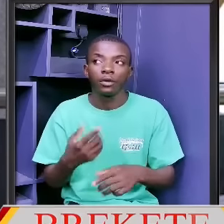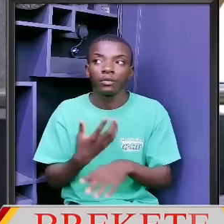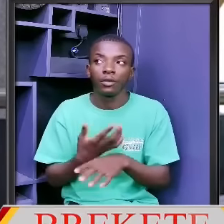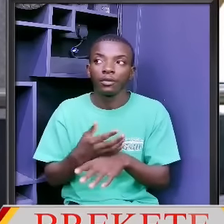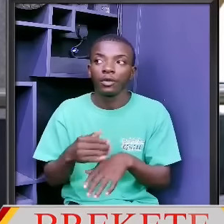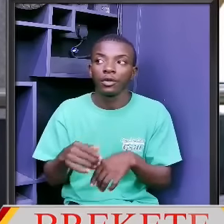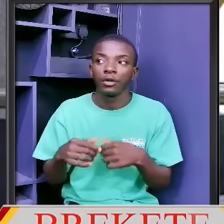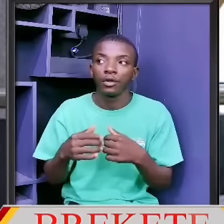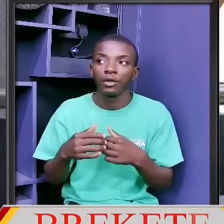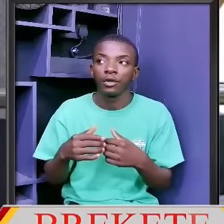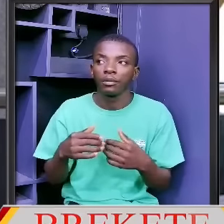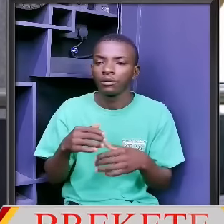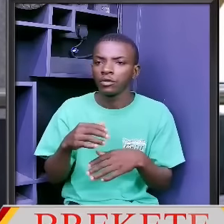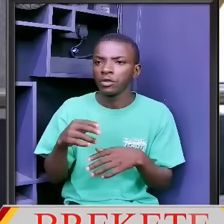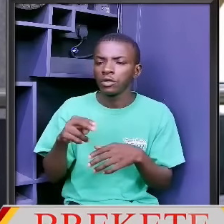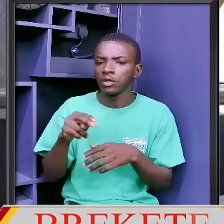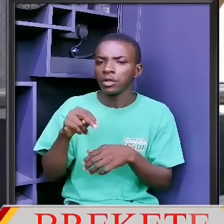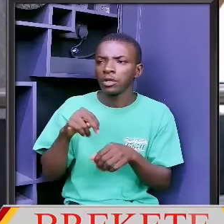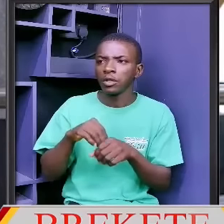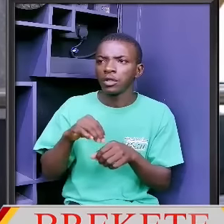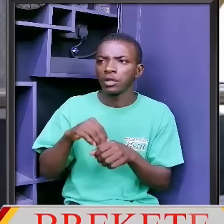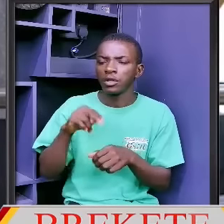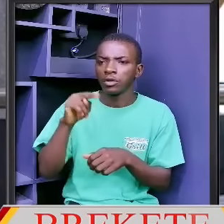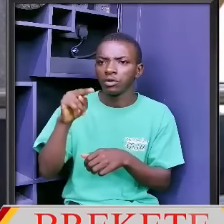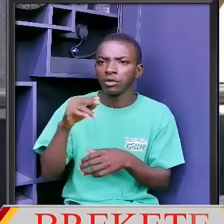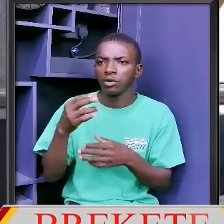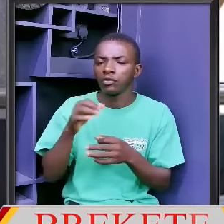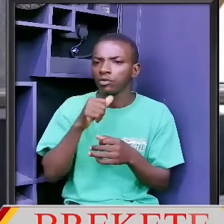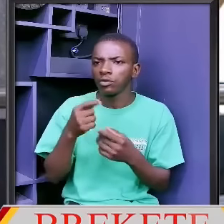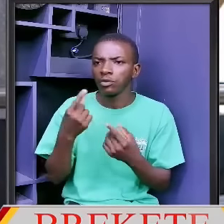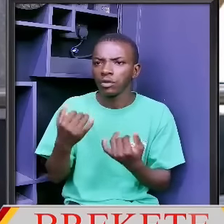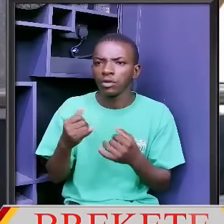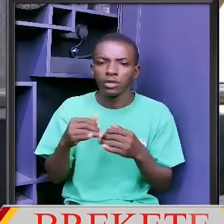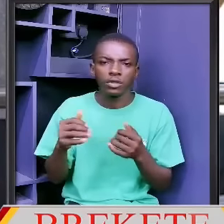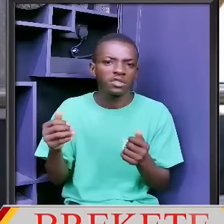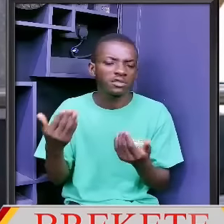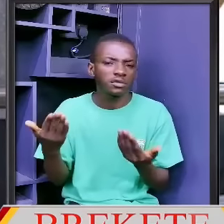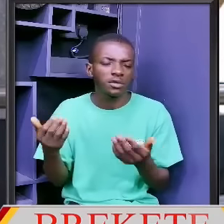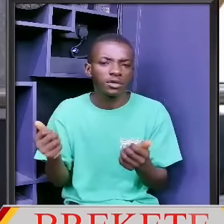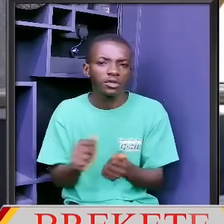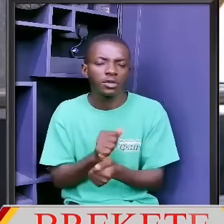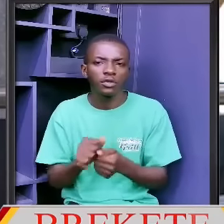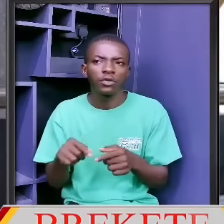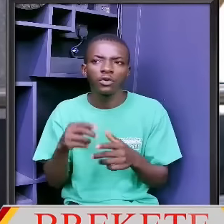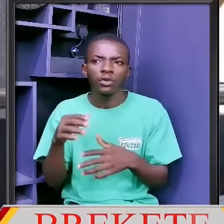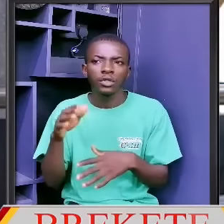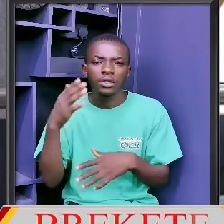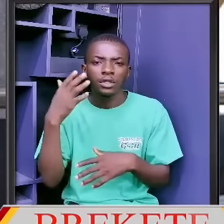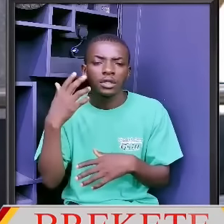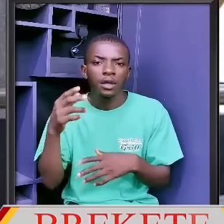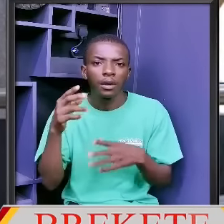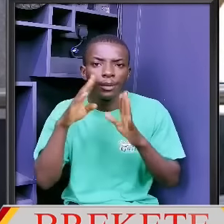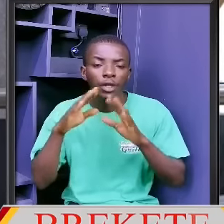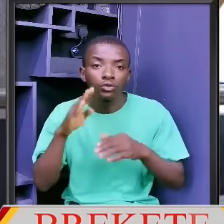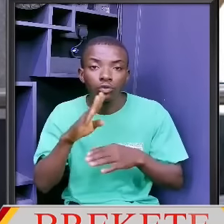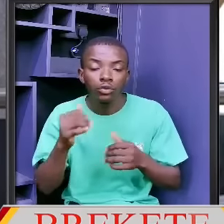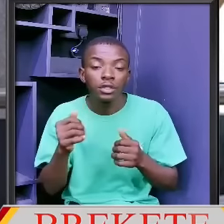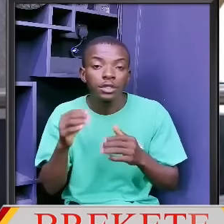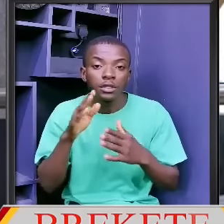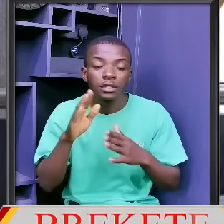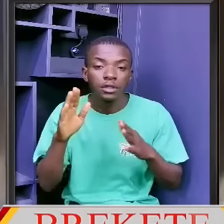in this stranded. For not, even not be now with things don't spoil. If you go do salam alaikum for people house,